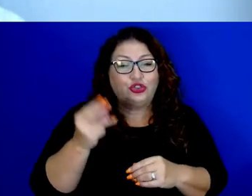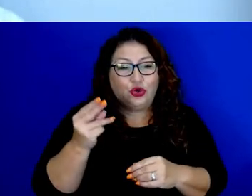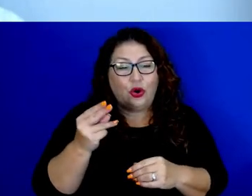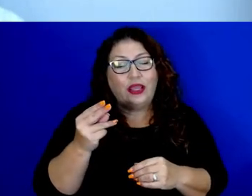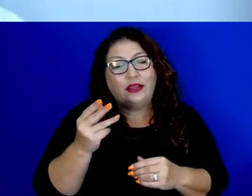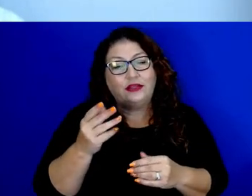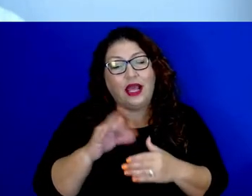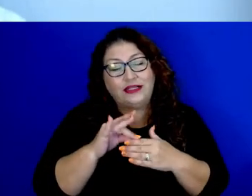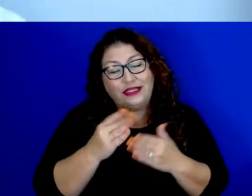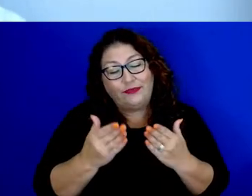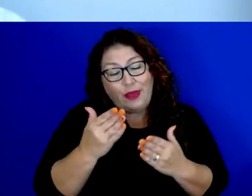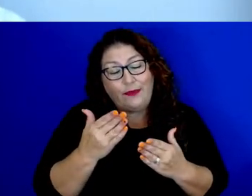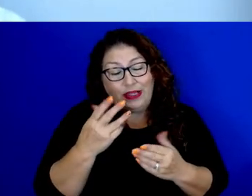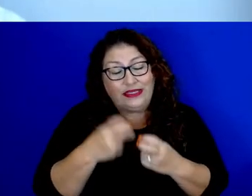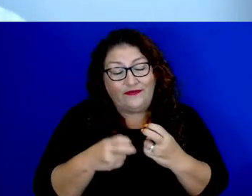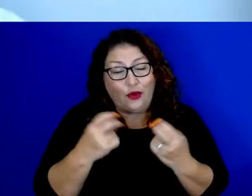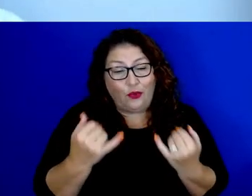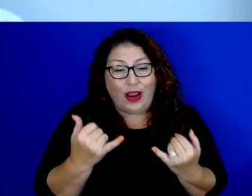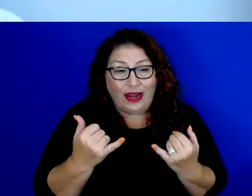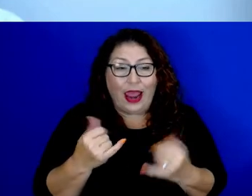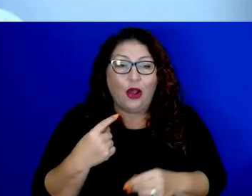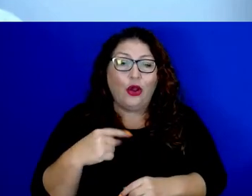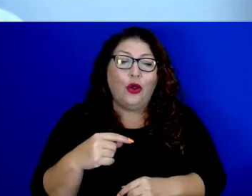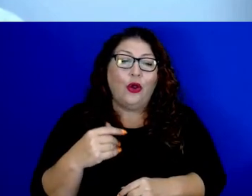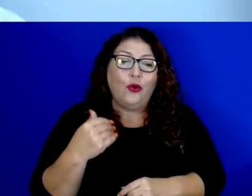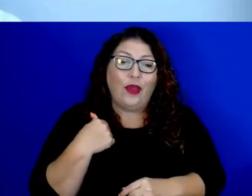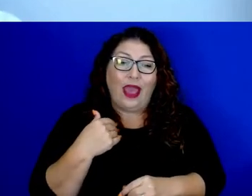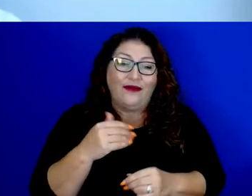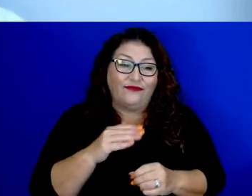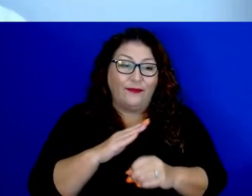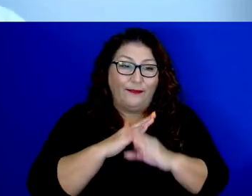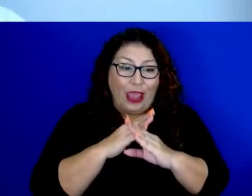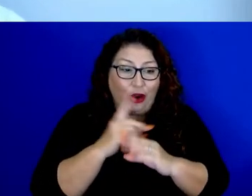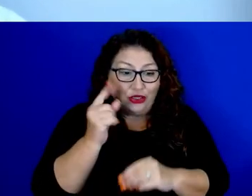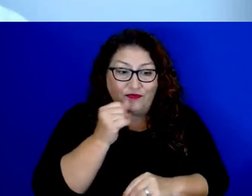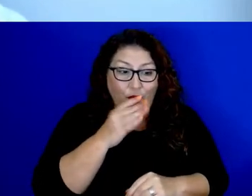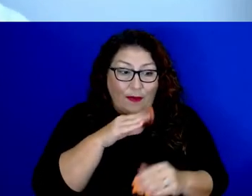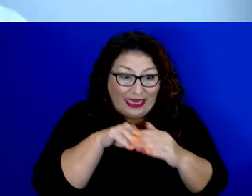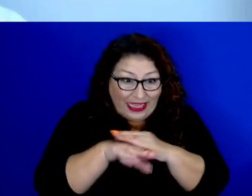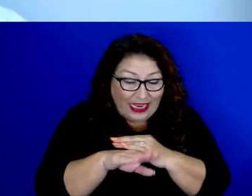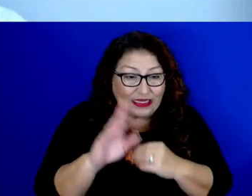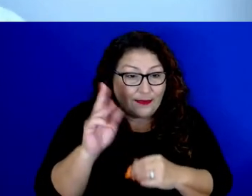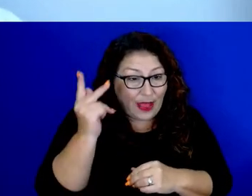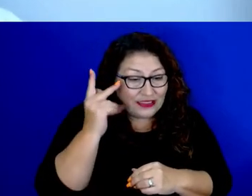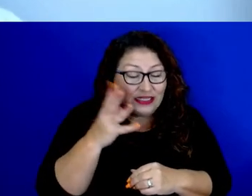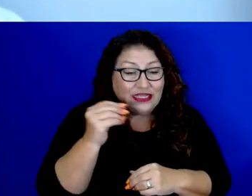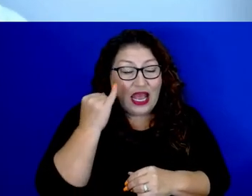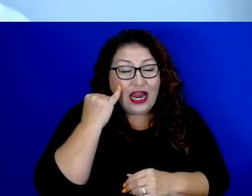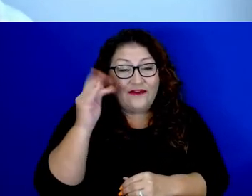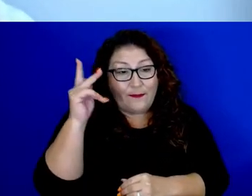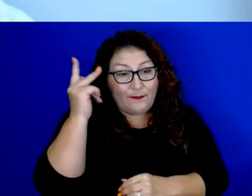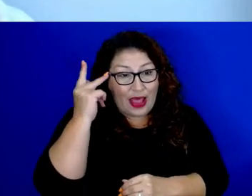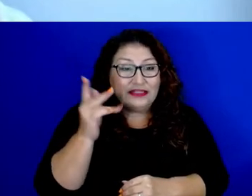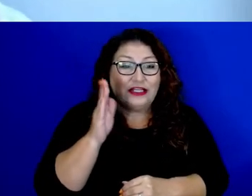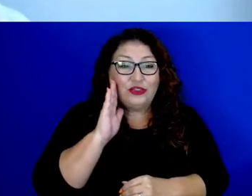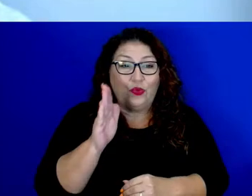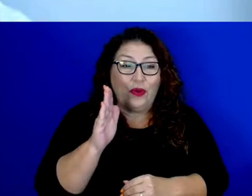I mean, you have enough barriers for women to get into politics, and if politics is going to be biased towards that,